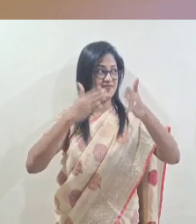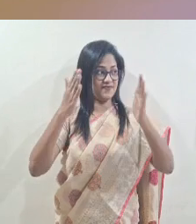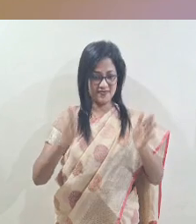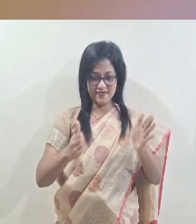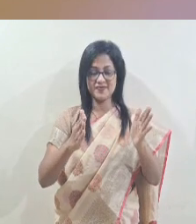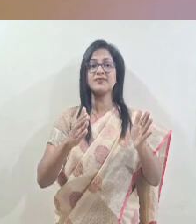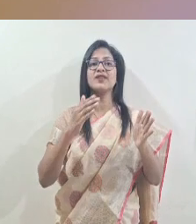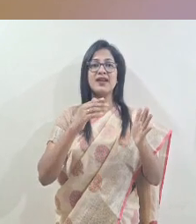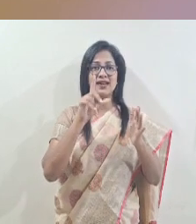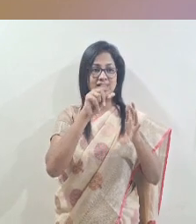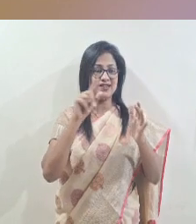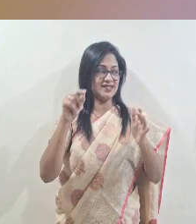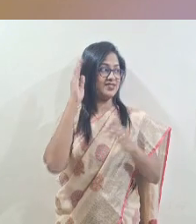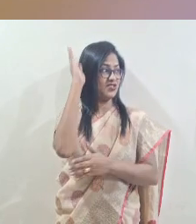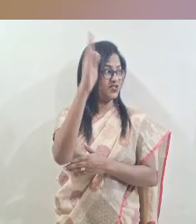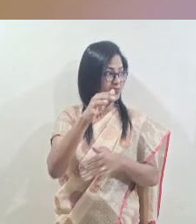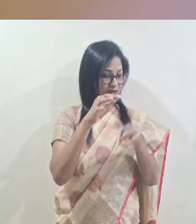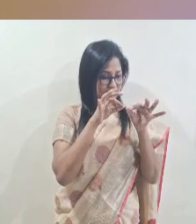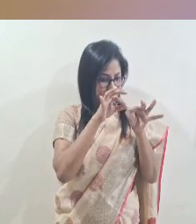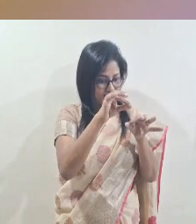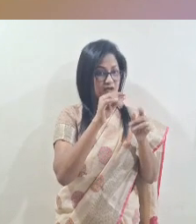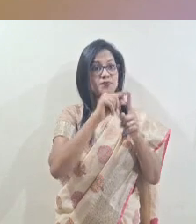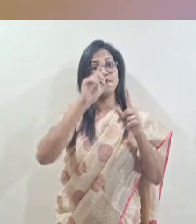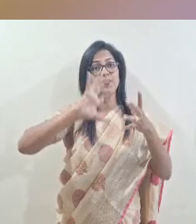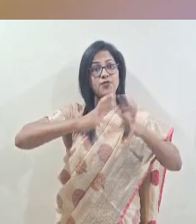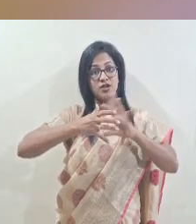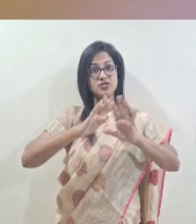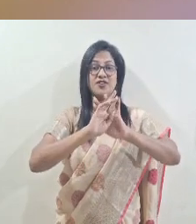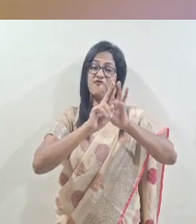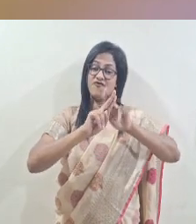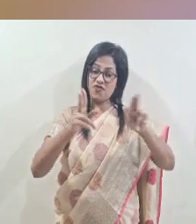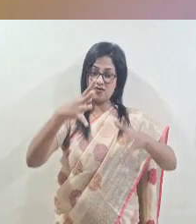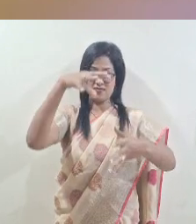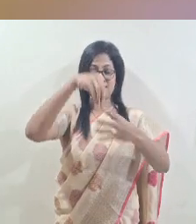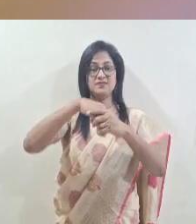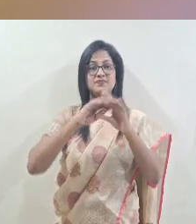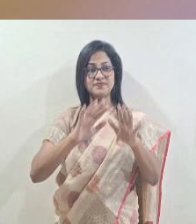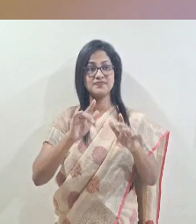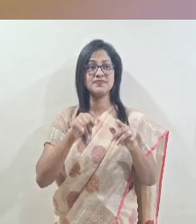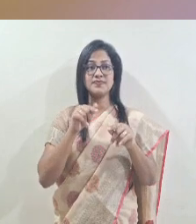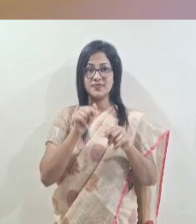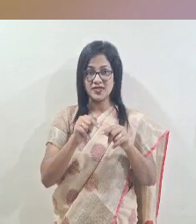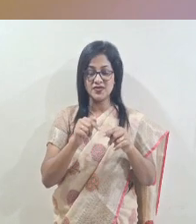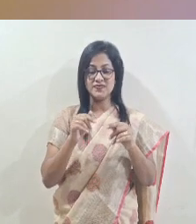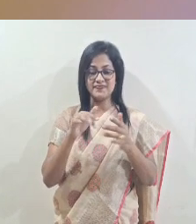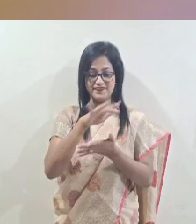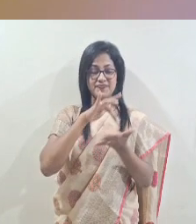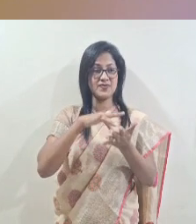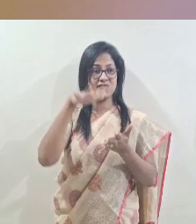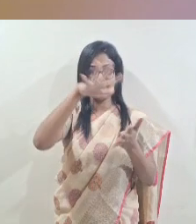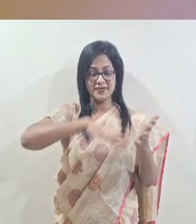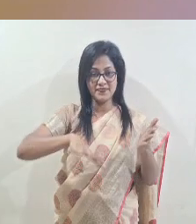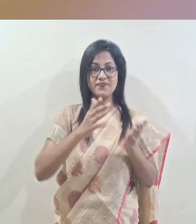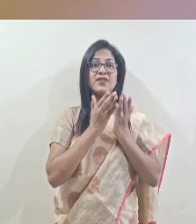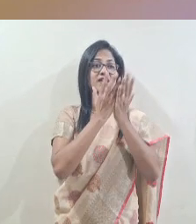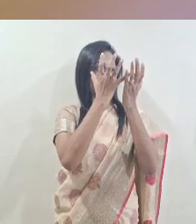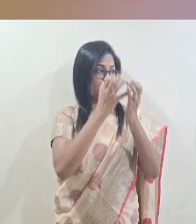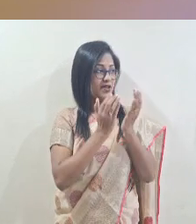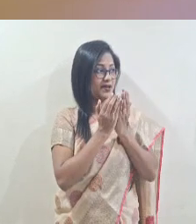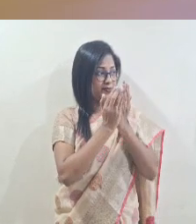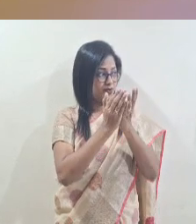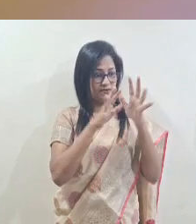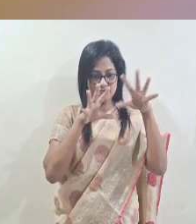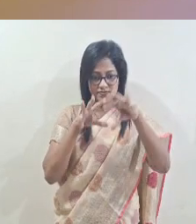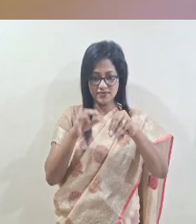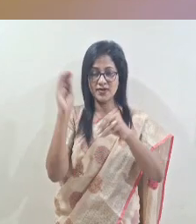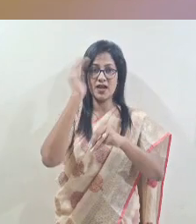100 kilometer, we are covering all the production centers. So these are the on-ground locations of the dry port in the Nagpur region.